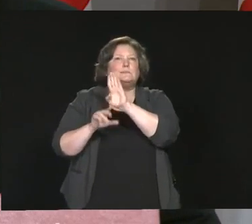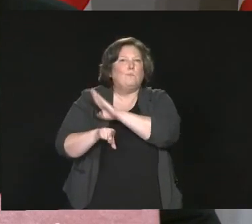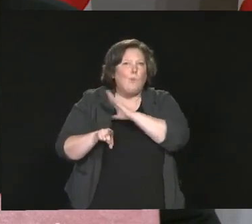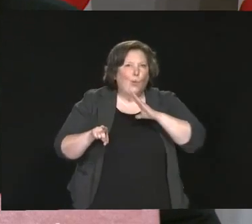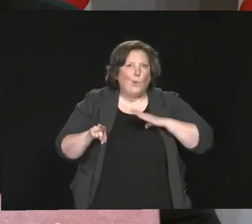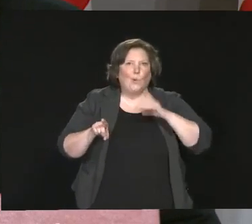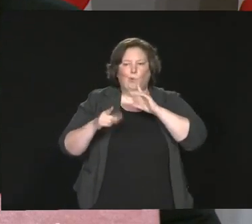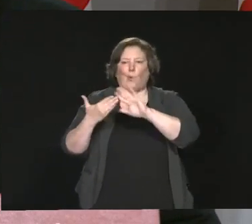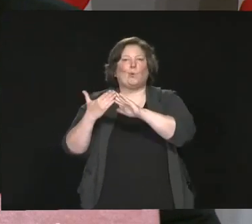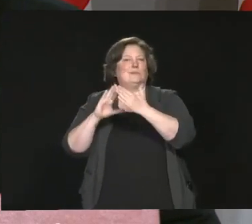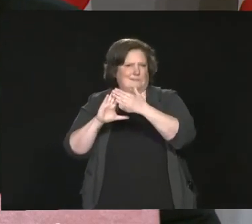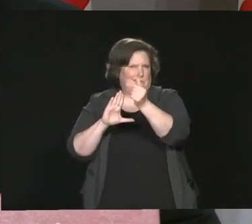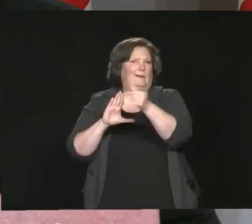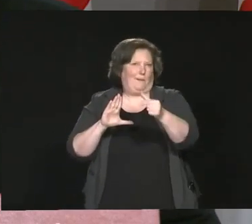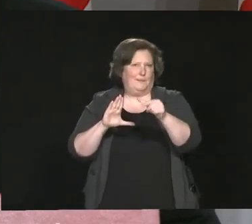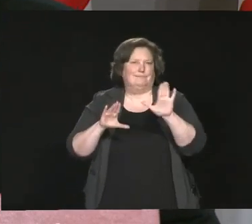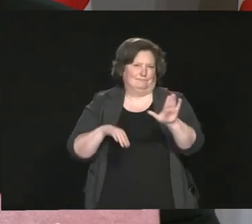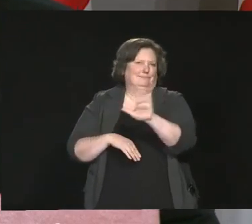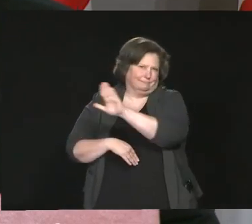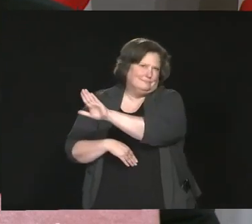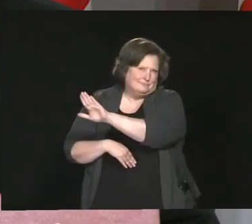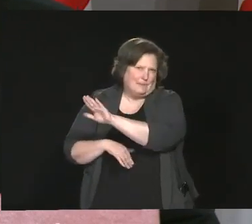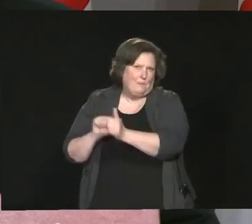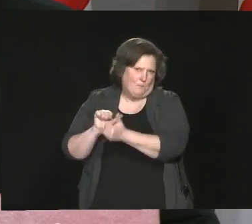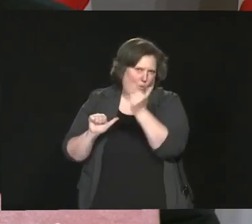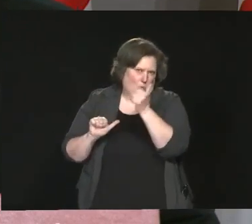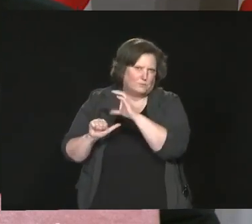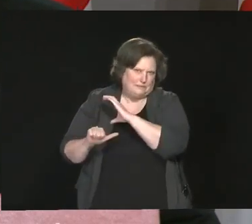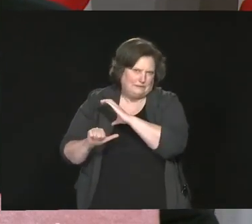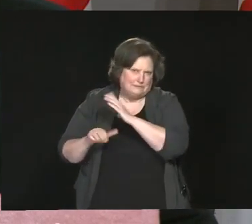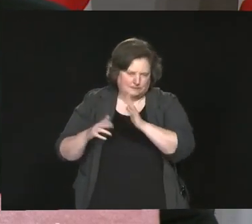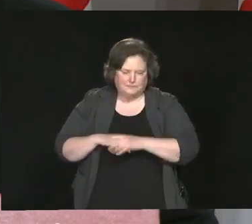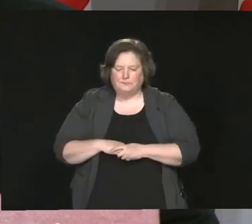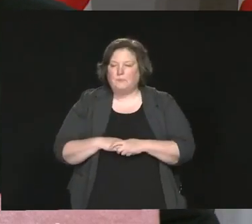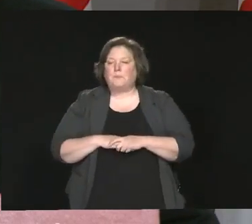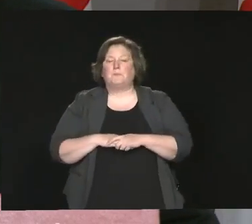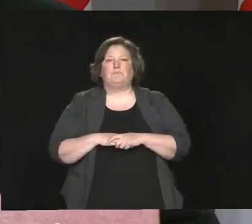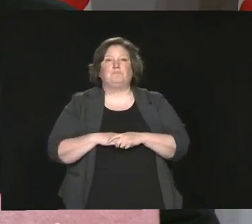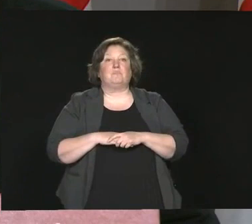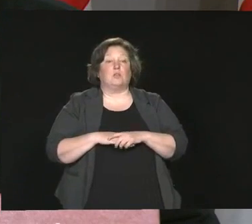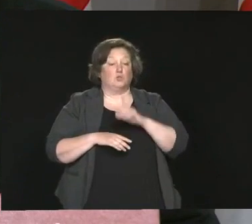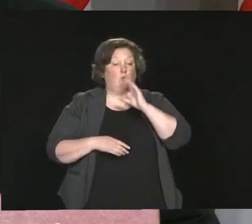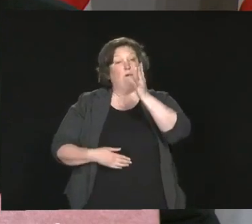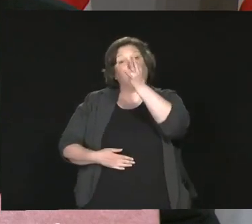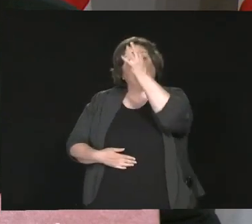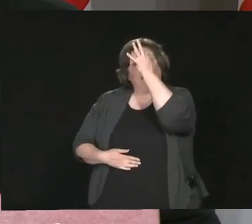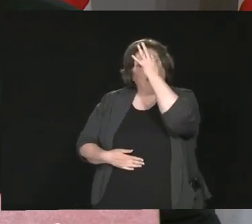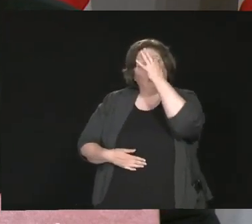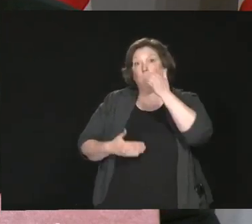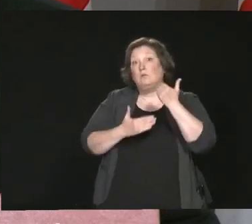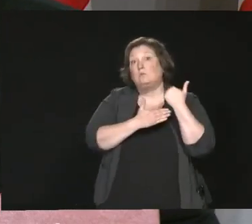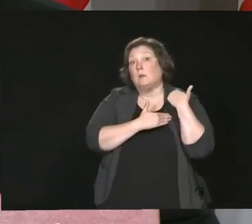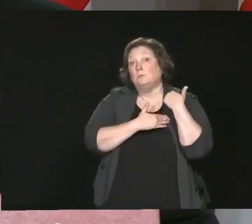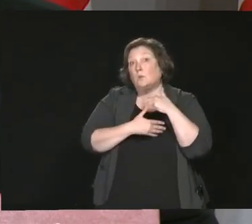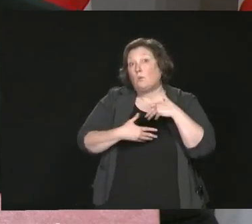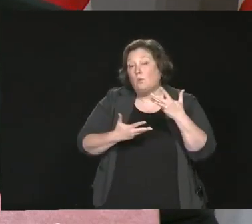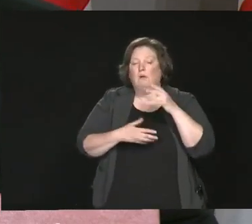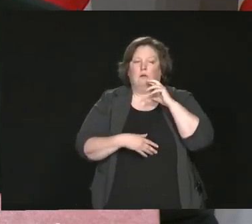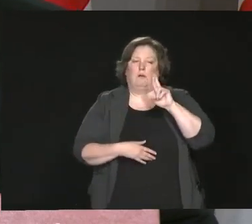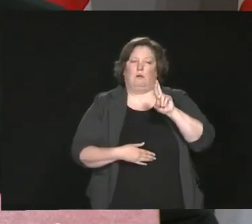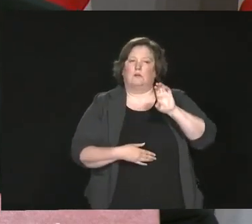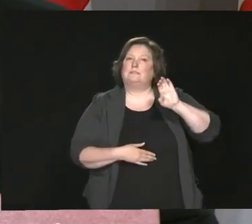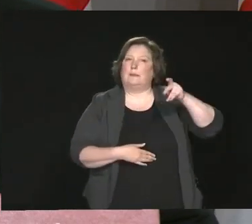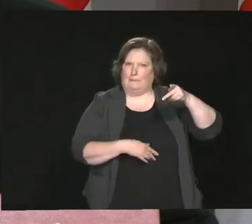And so the police that we are responsible for are those RCMP officers working particularly in First Nations, Indigenous, and